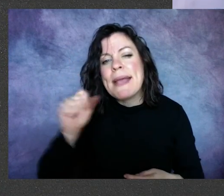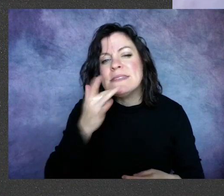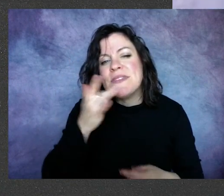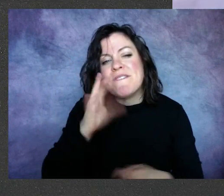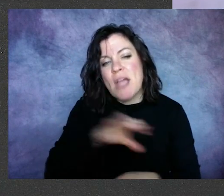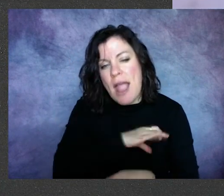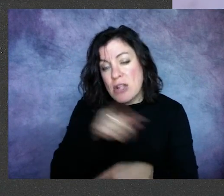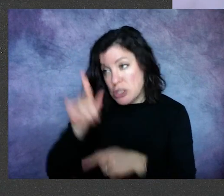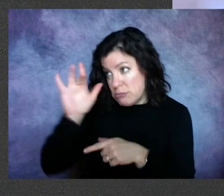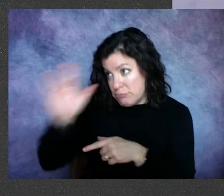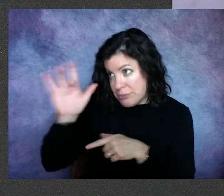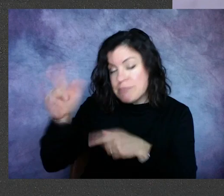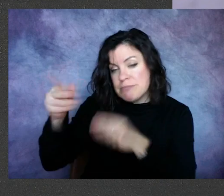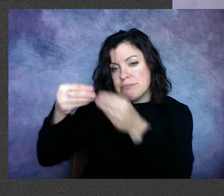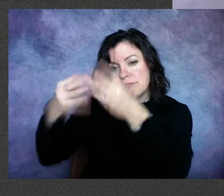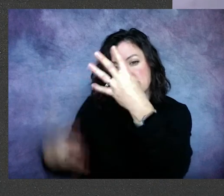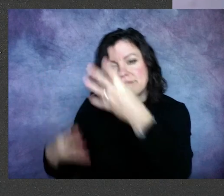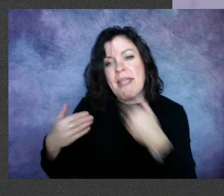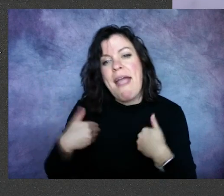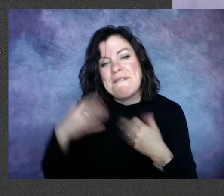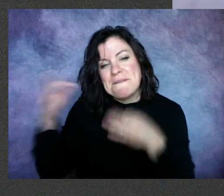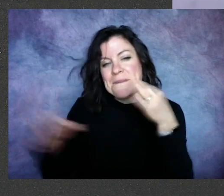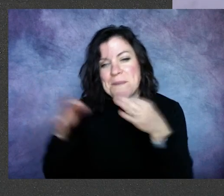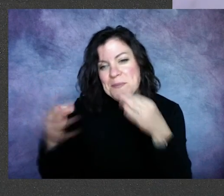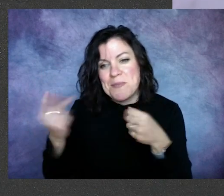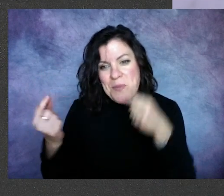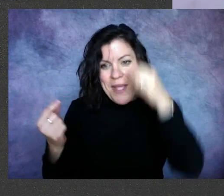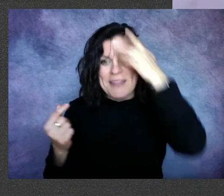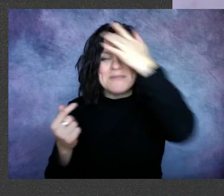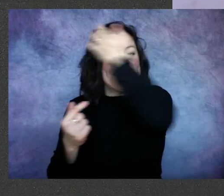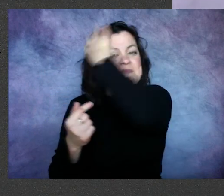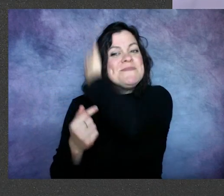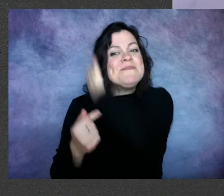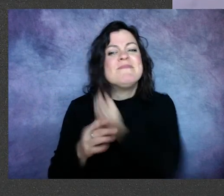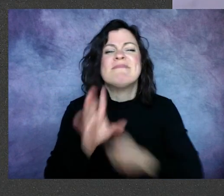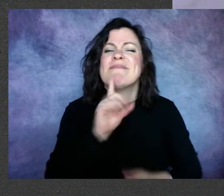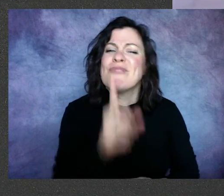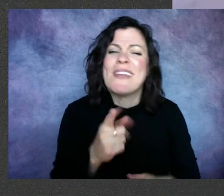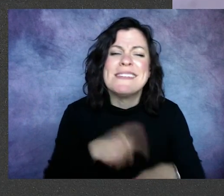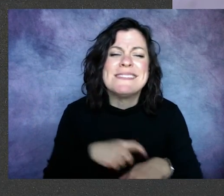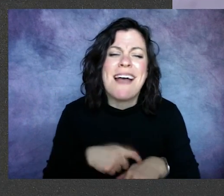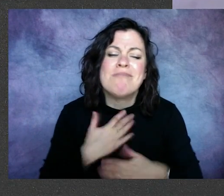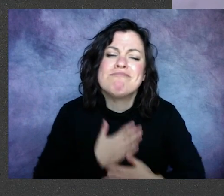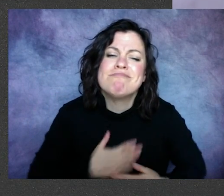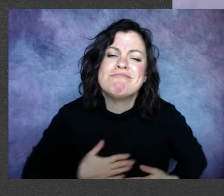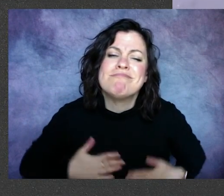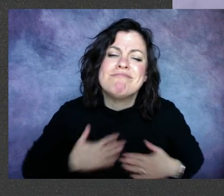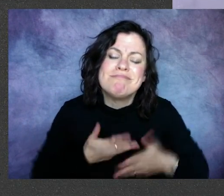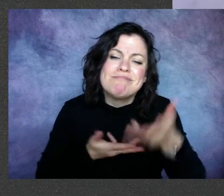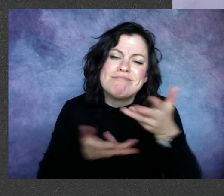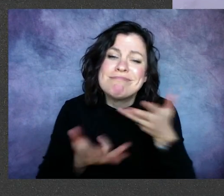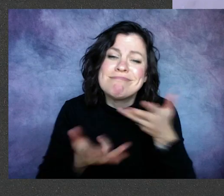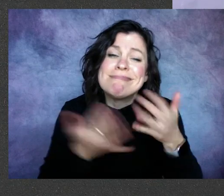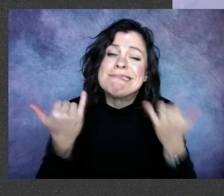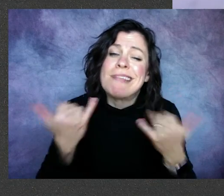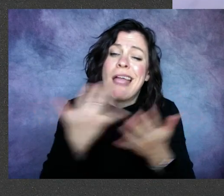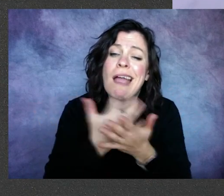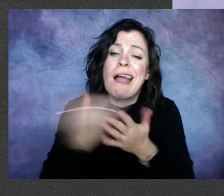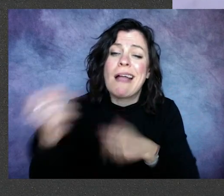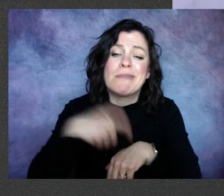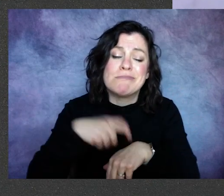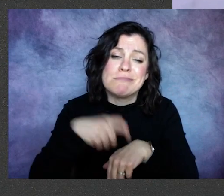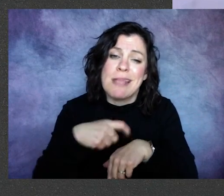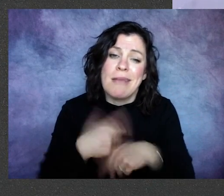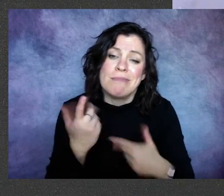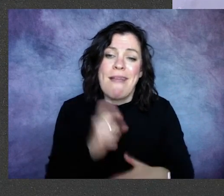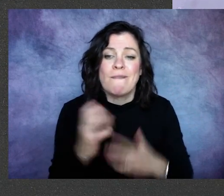Well, we love sharing this time with you, but now George and I, it's time for us to go. So please remember that no matter where you